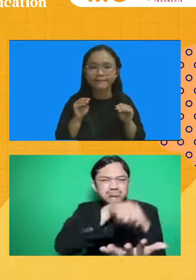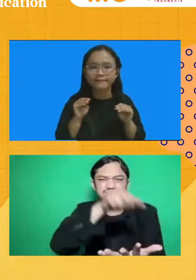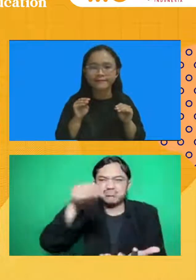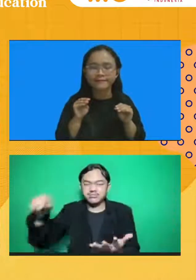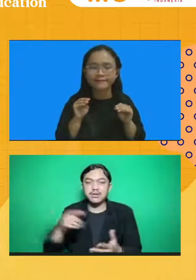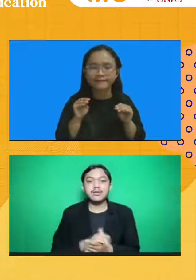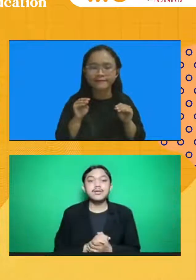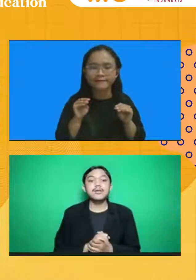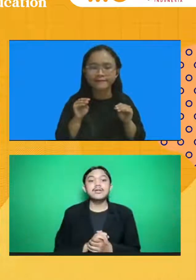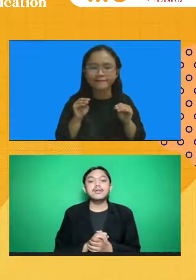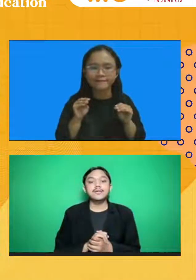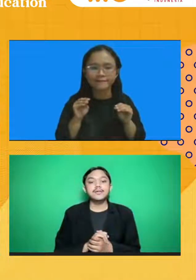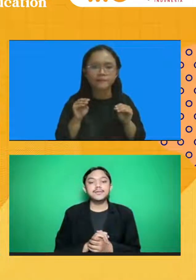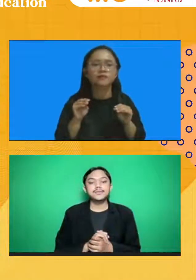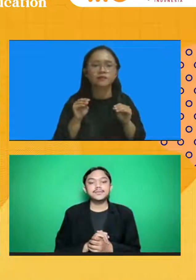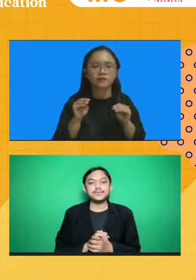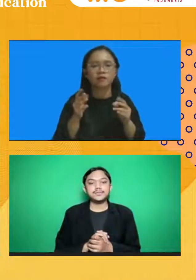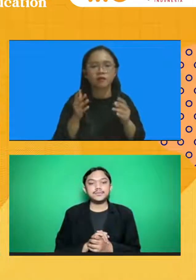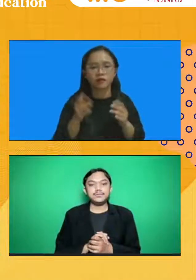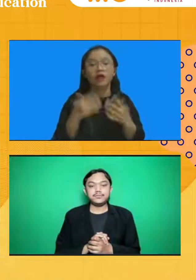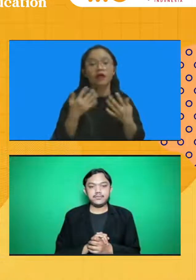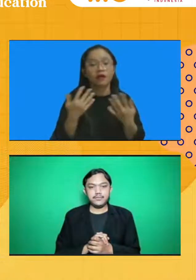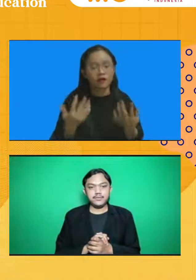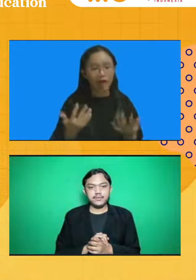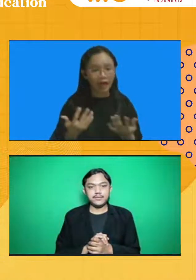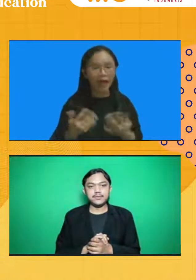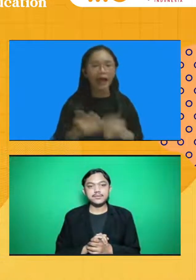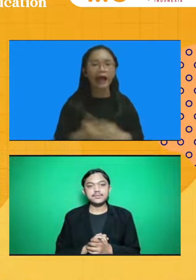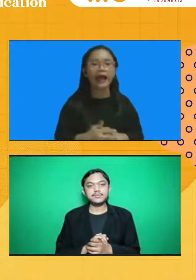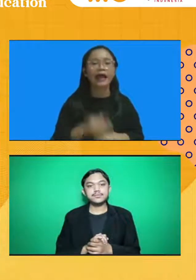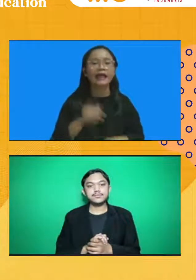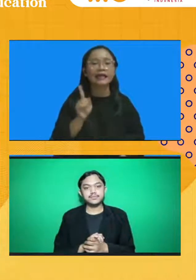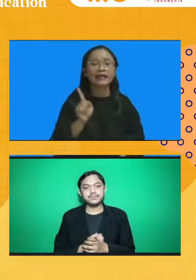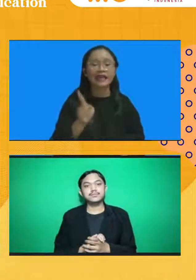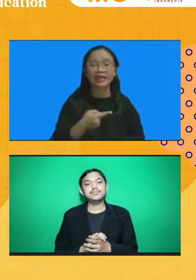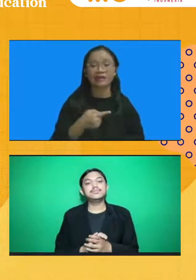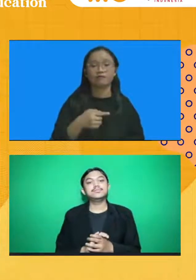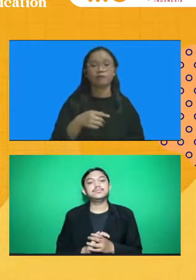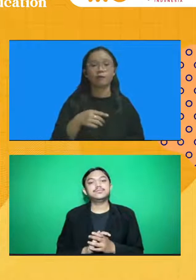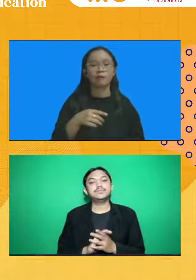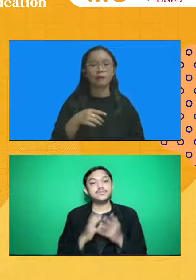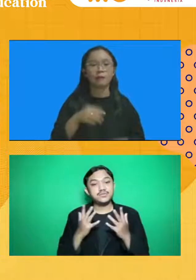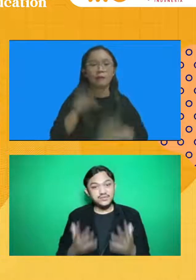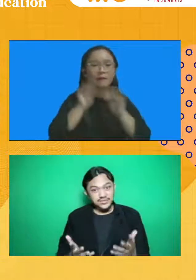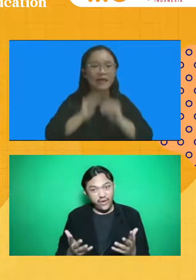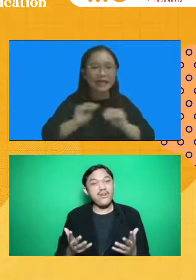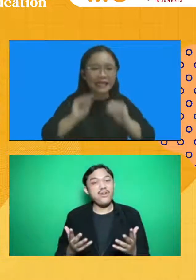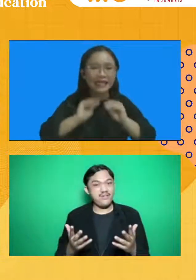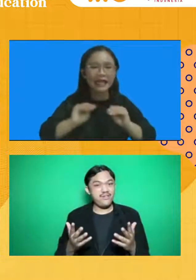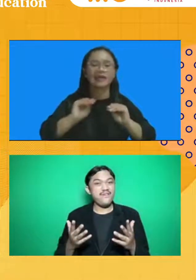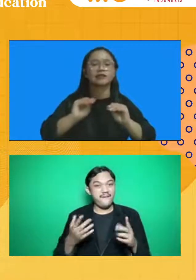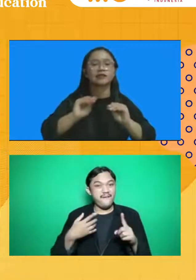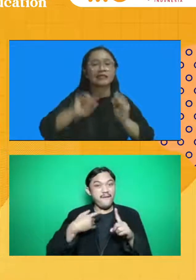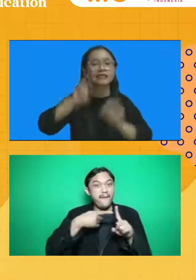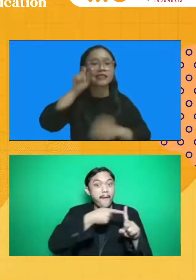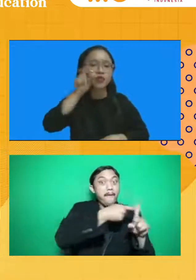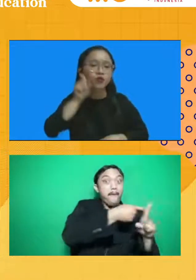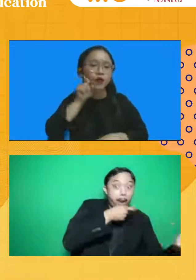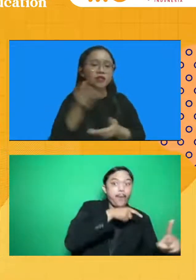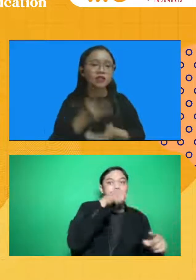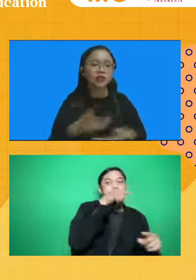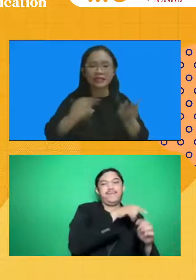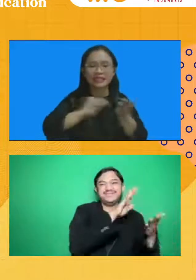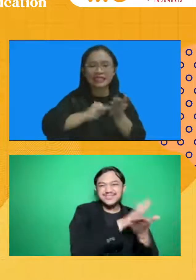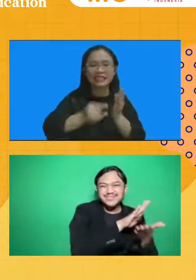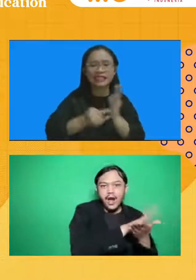so the why the digital sexuality education is important for us, it's because always it's important for us for